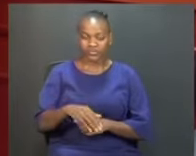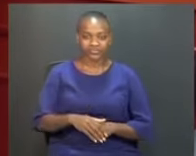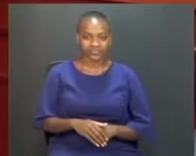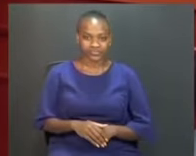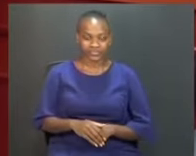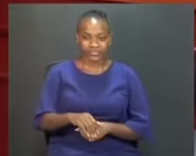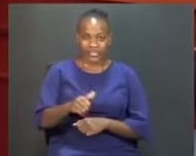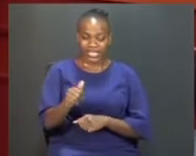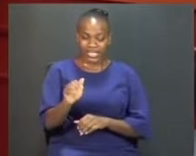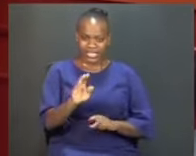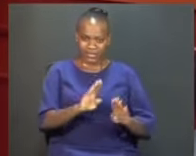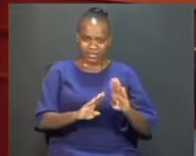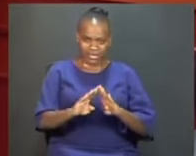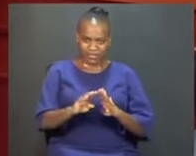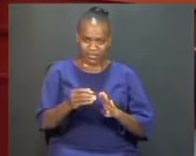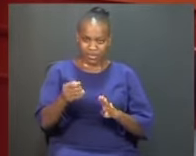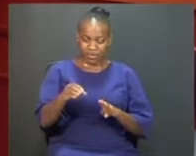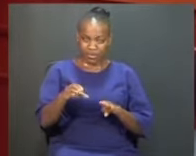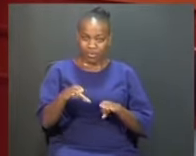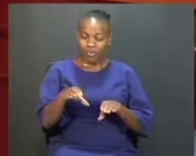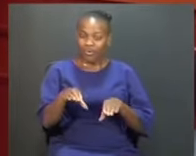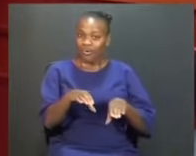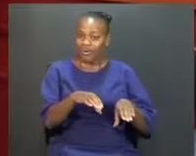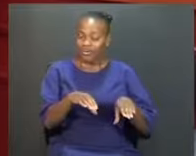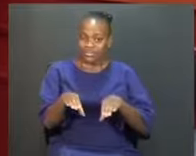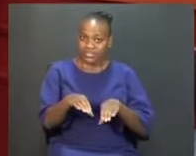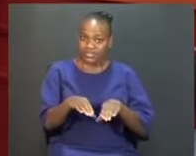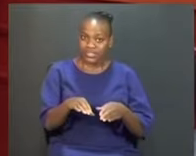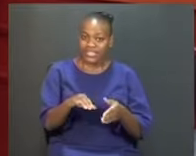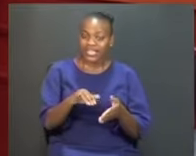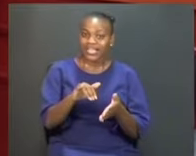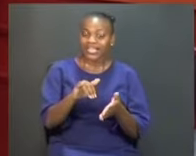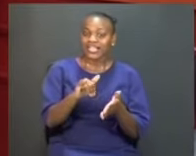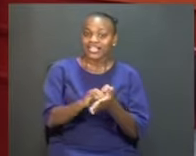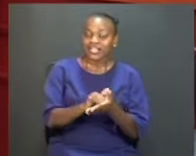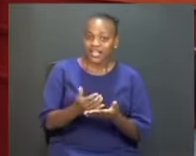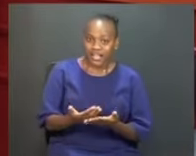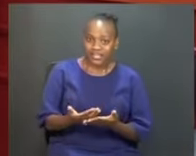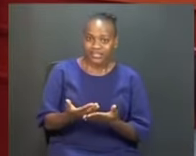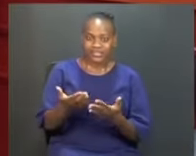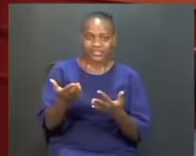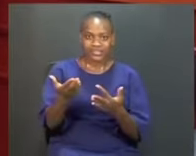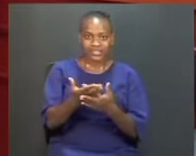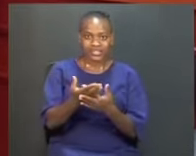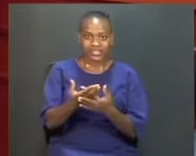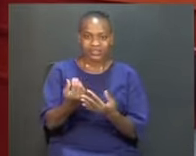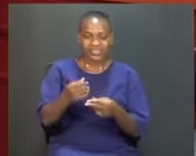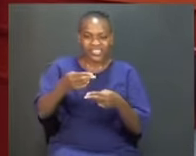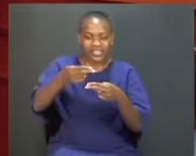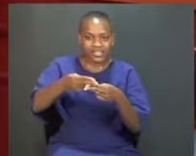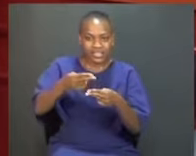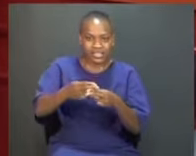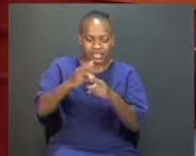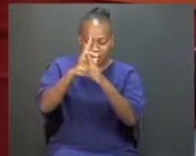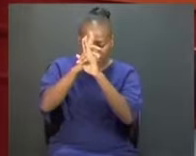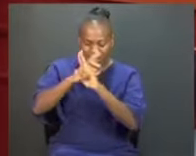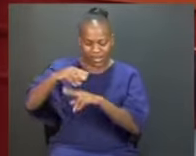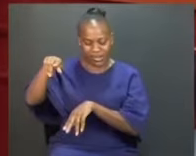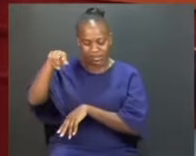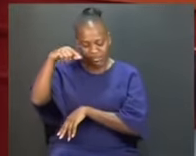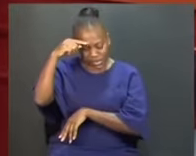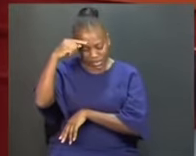act or omission which affronts the dignity or